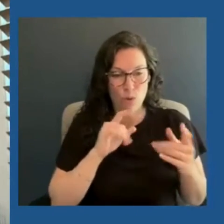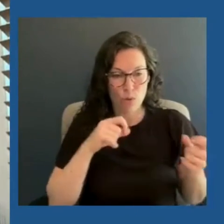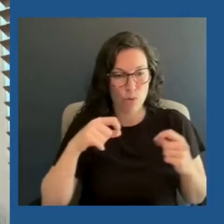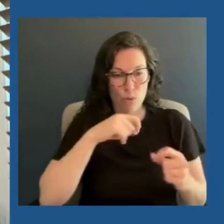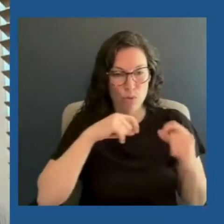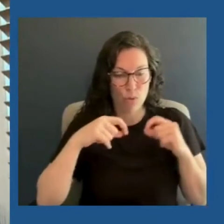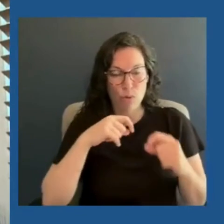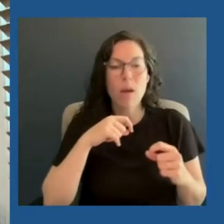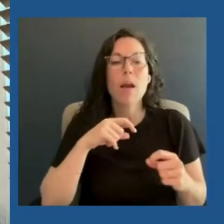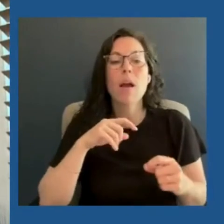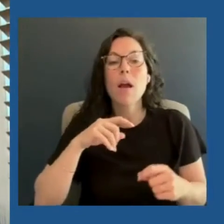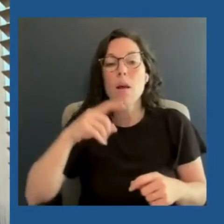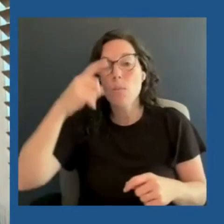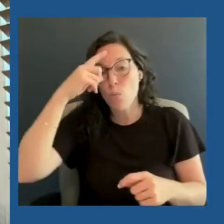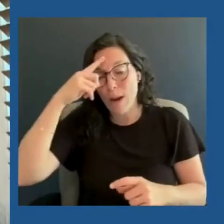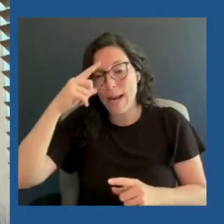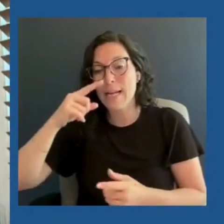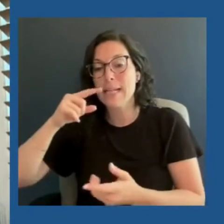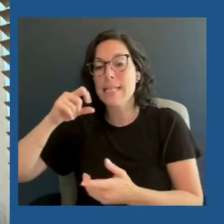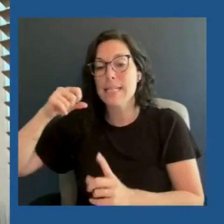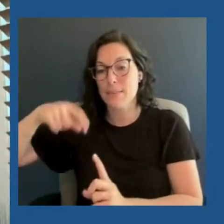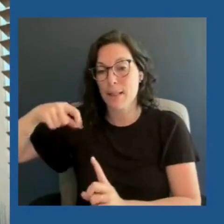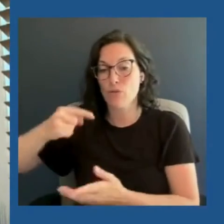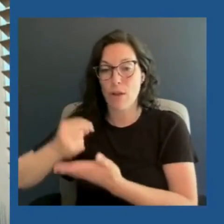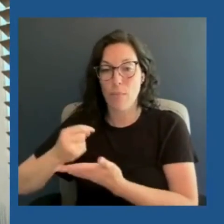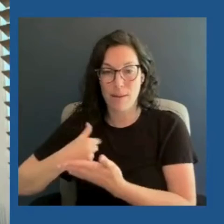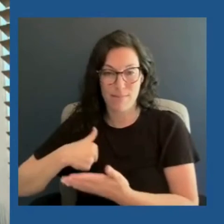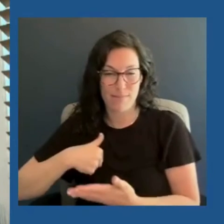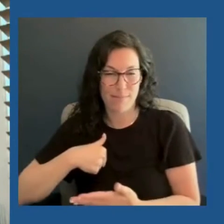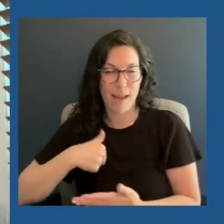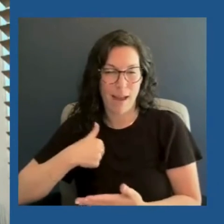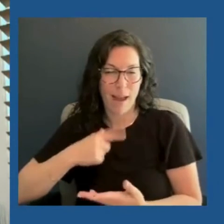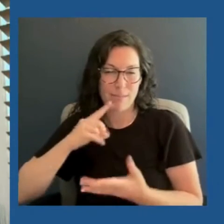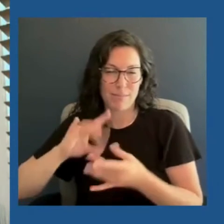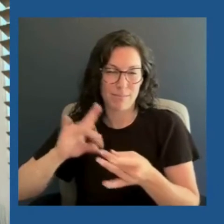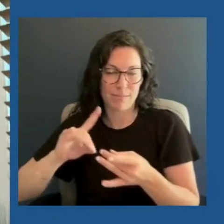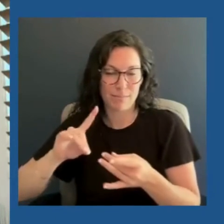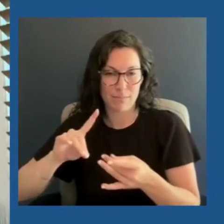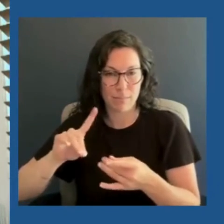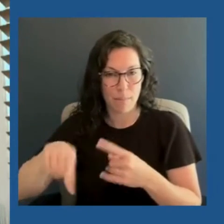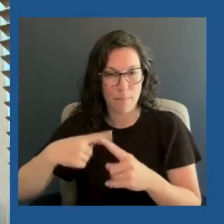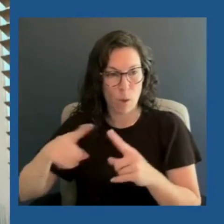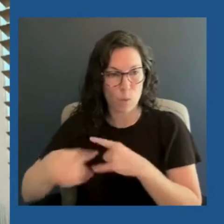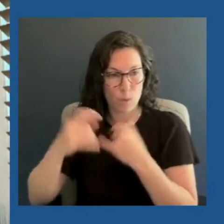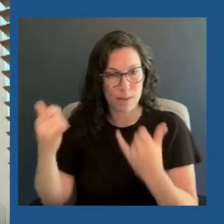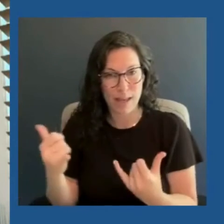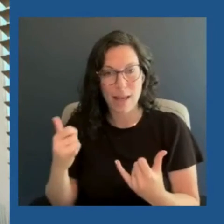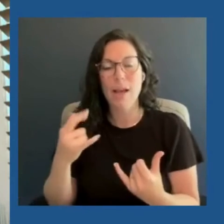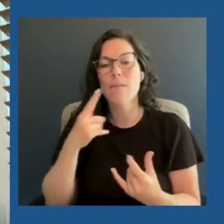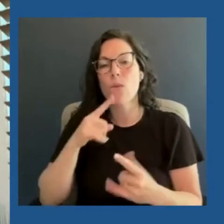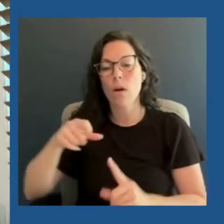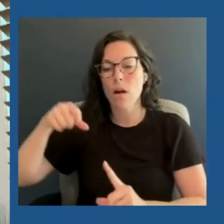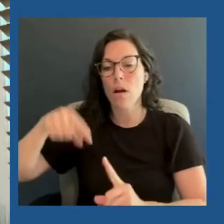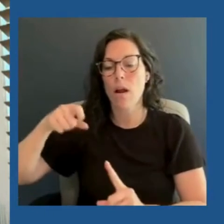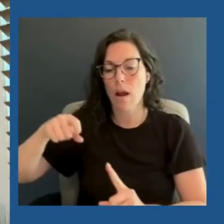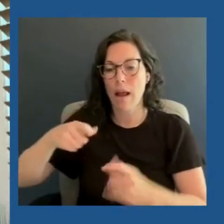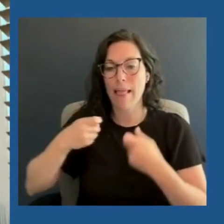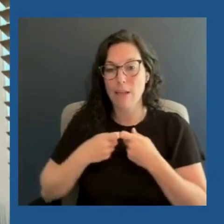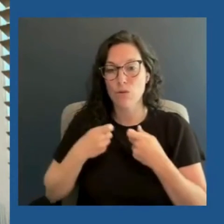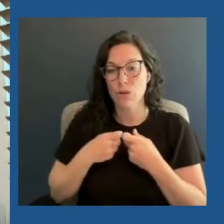stimulation therapies that I focused on today are therapies that administer electricity or magnetic fields to the